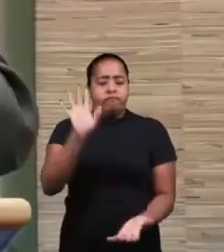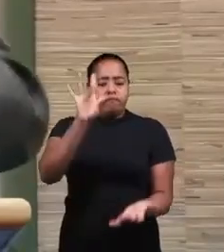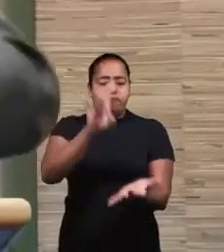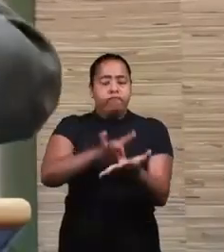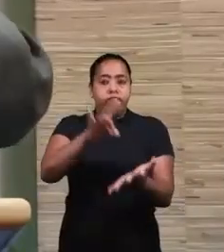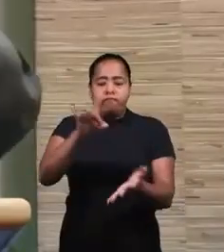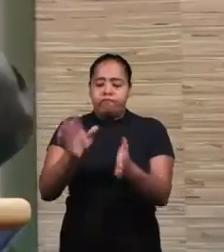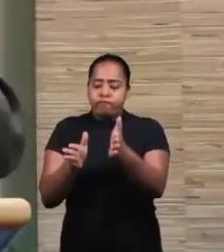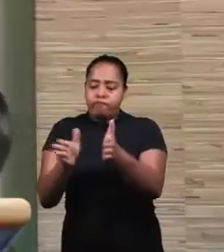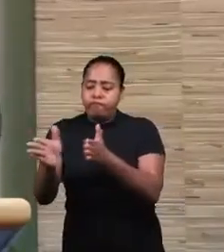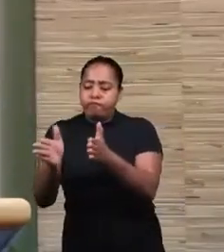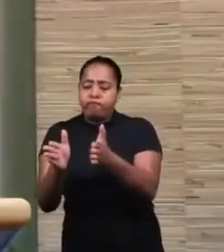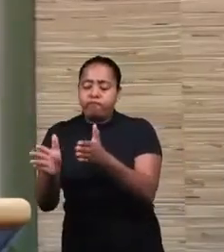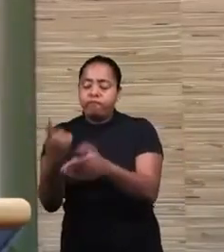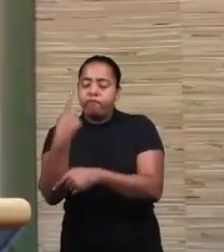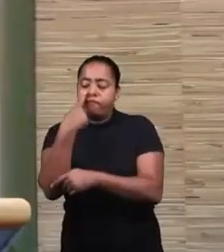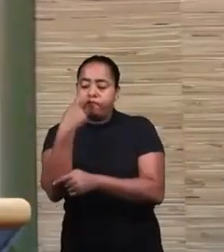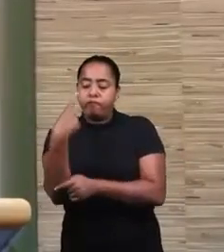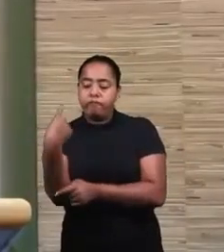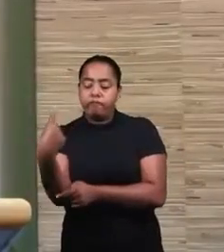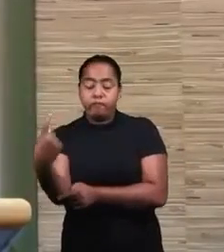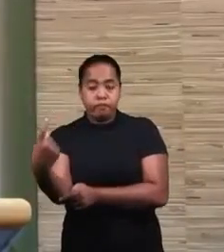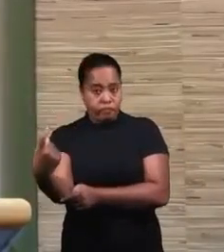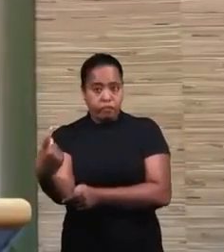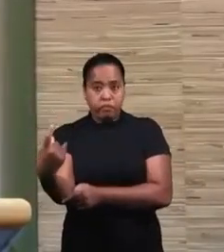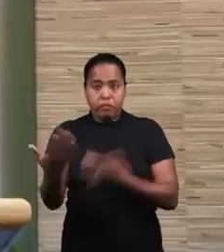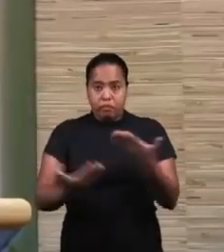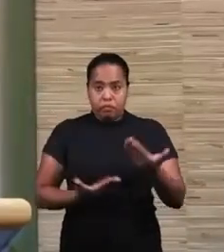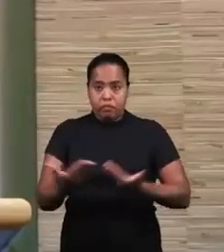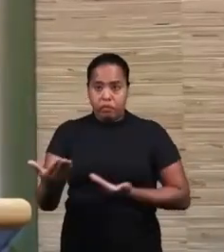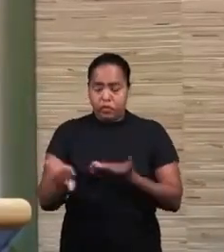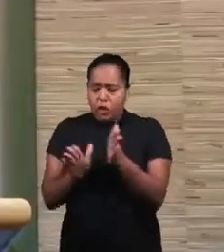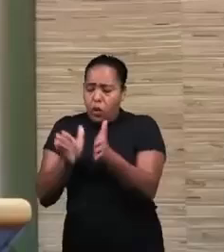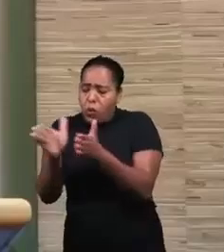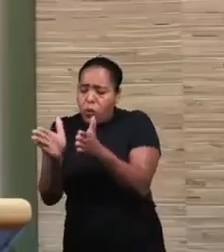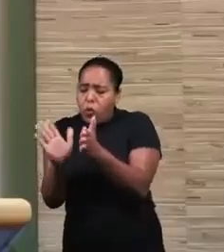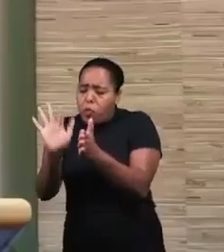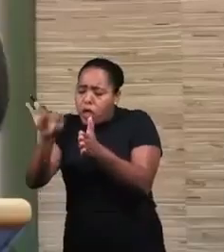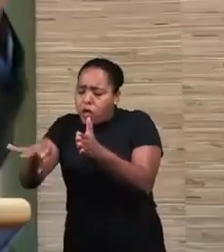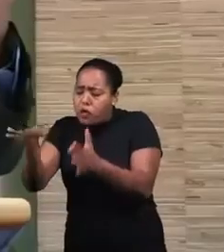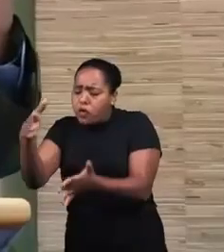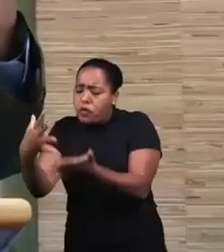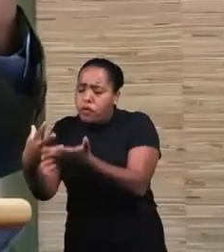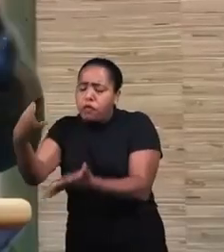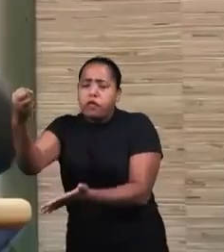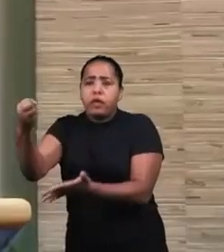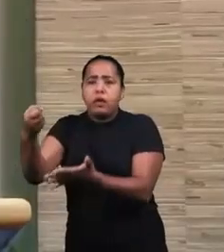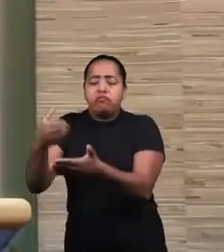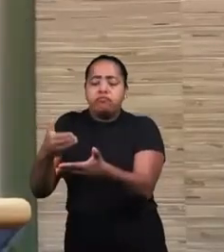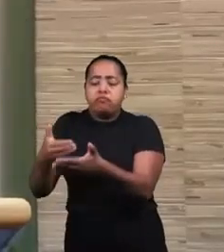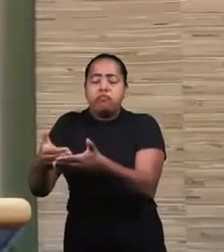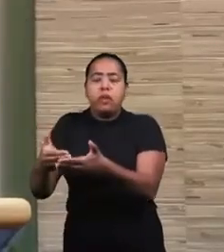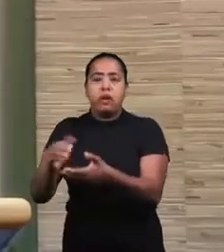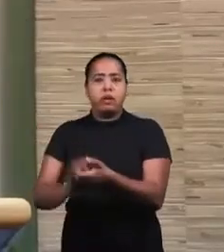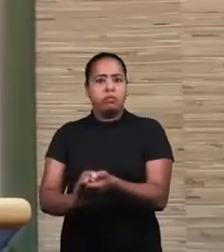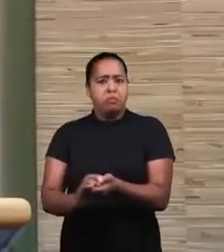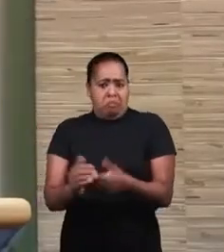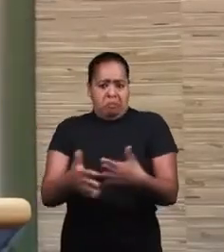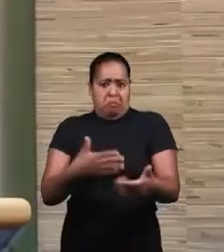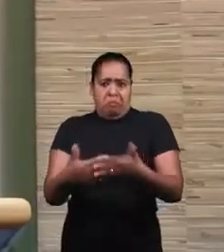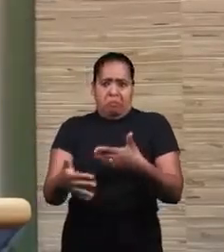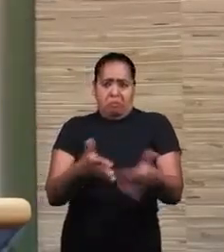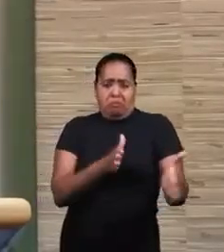But it's that which matters for the church living her moment in this time or in any